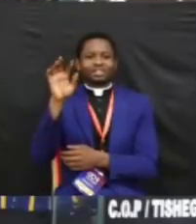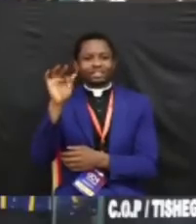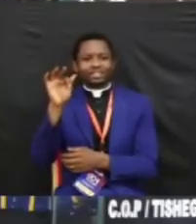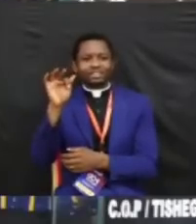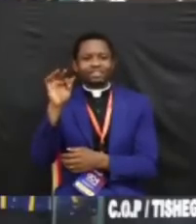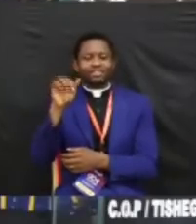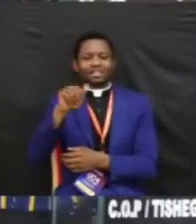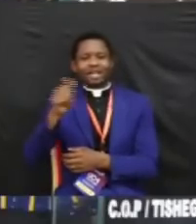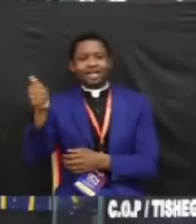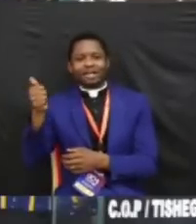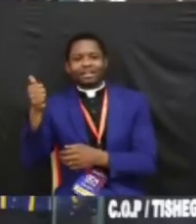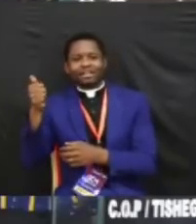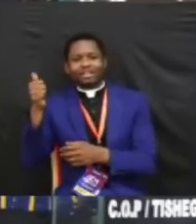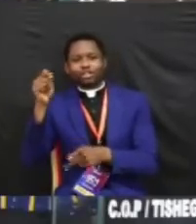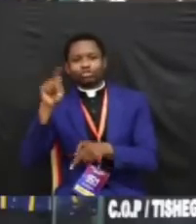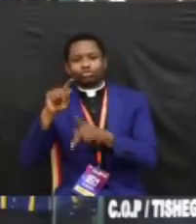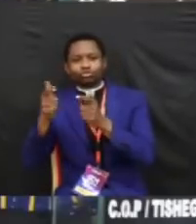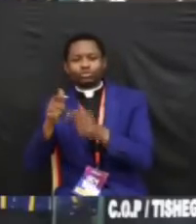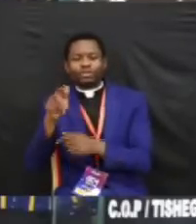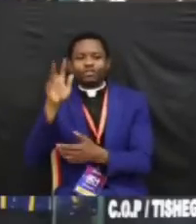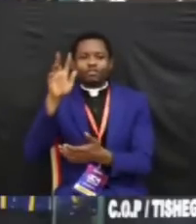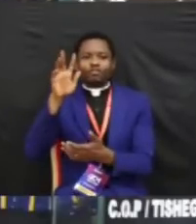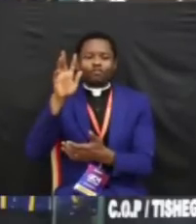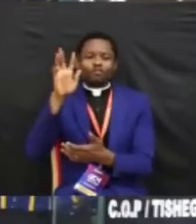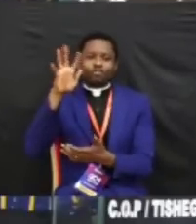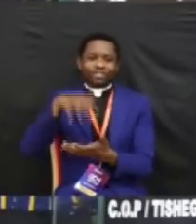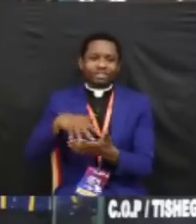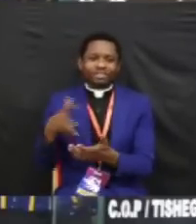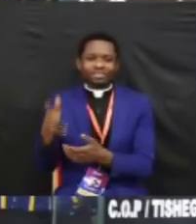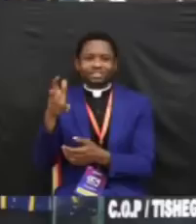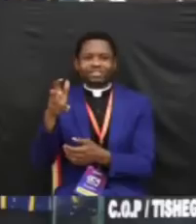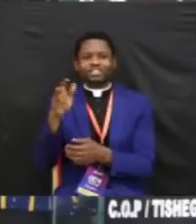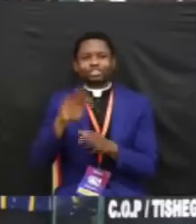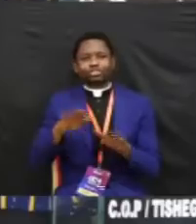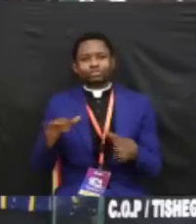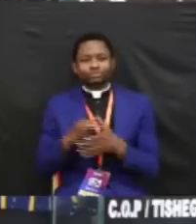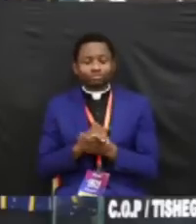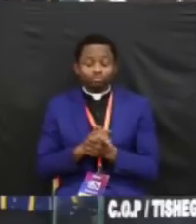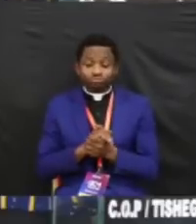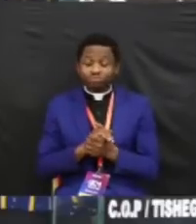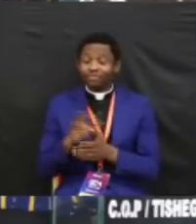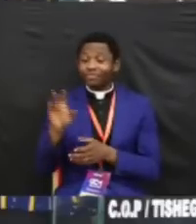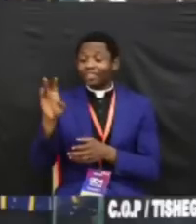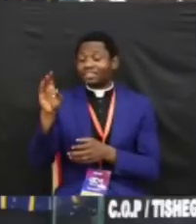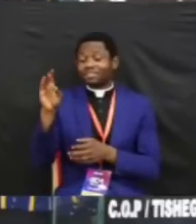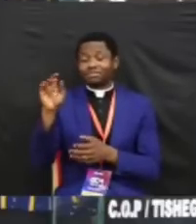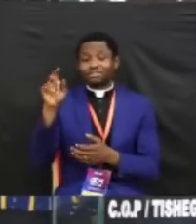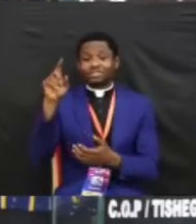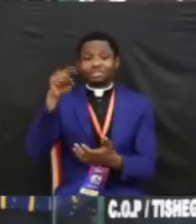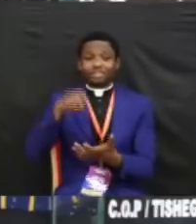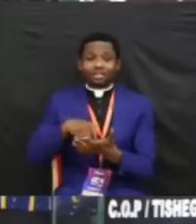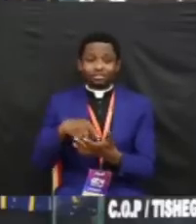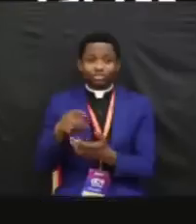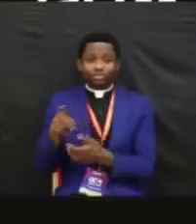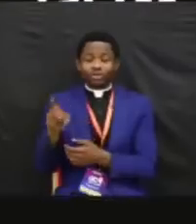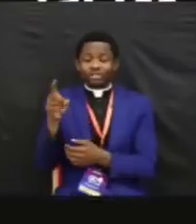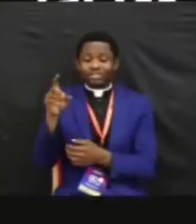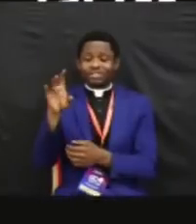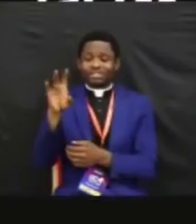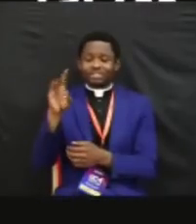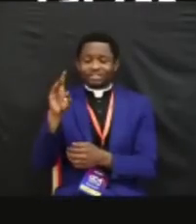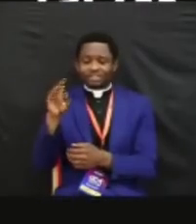children. Of these converts, 17,116 were baptized in